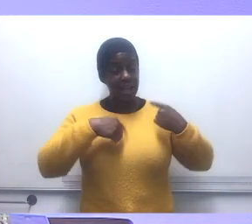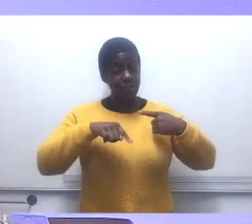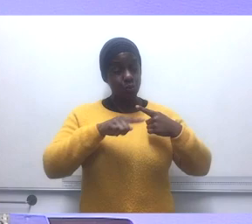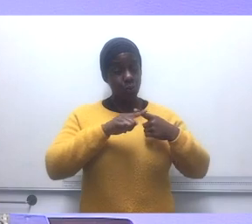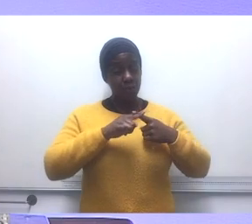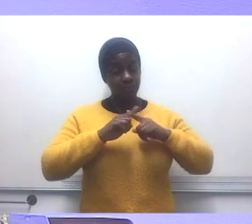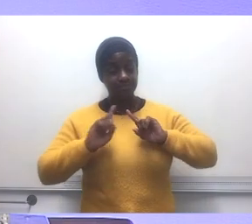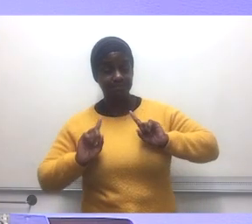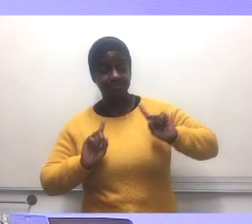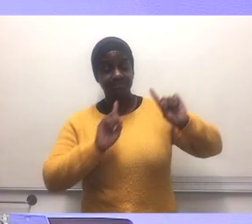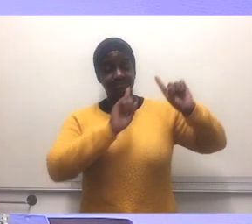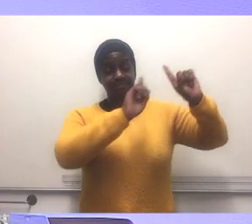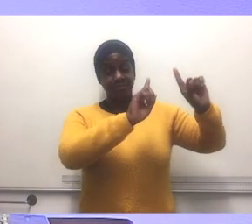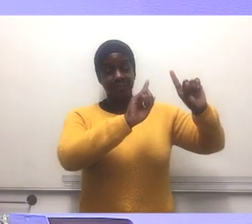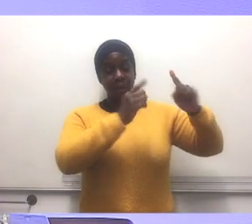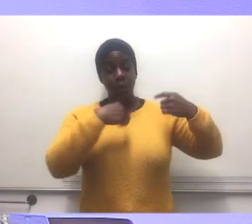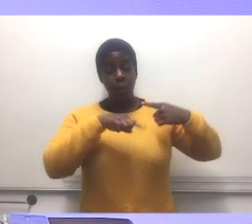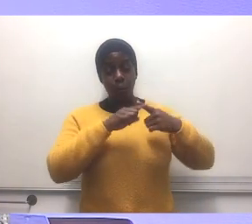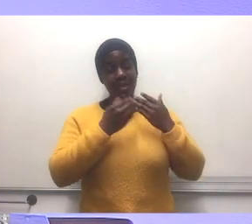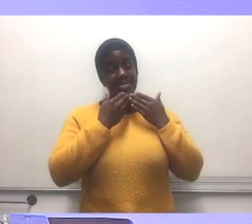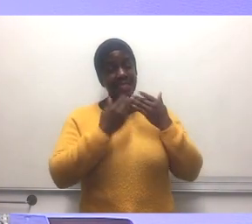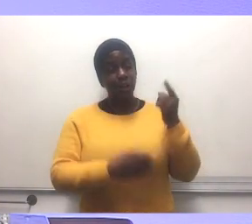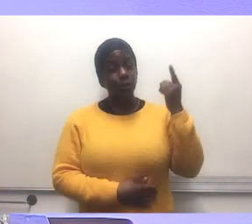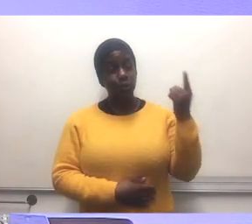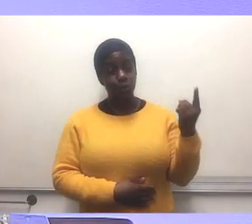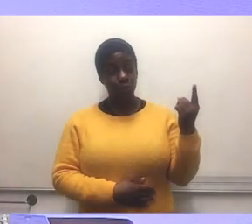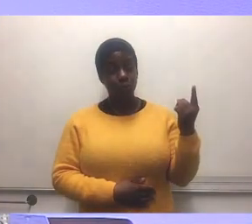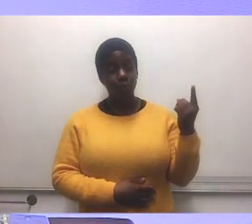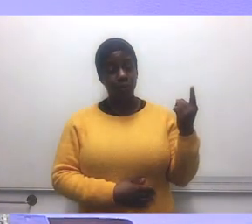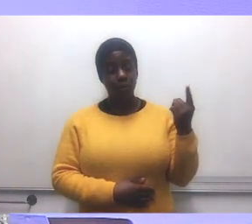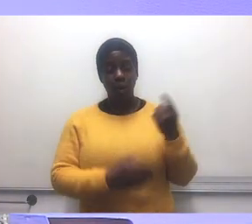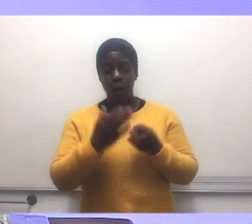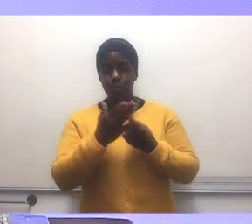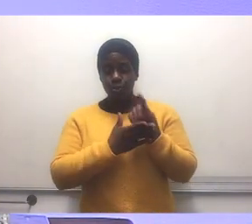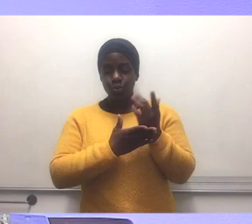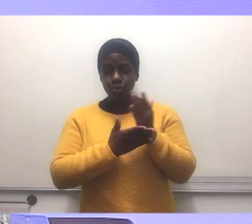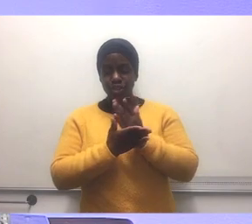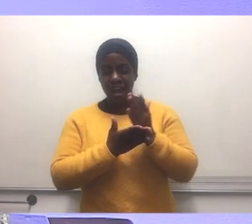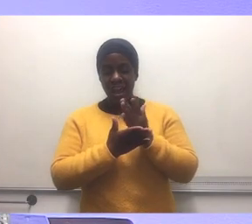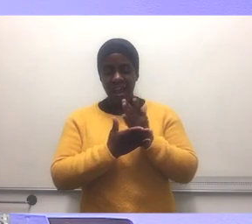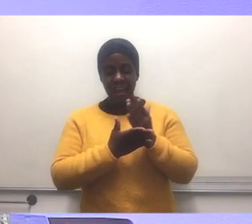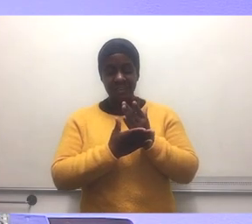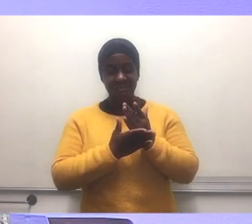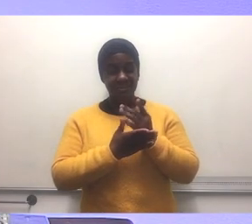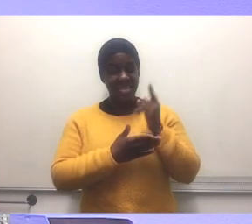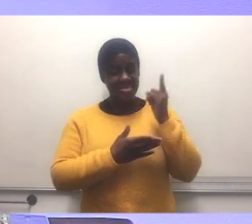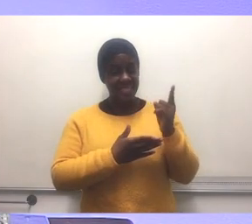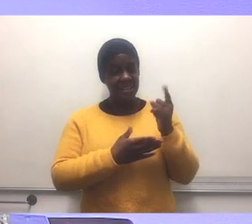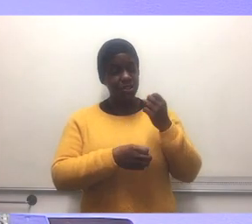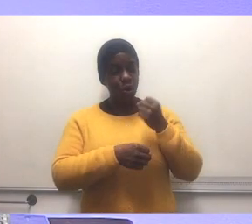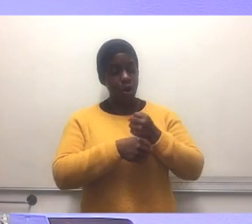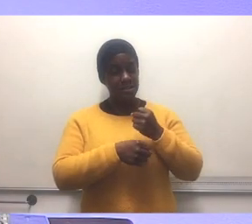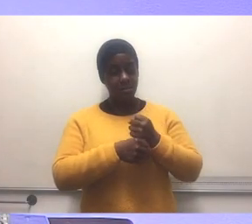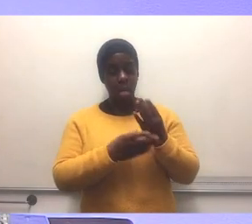come before you, we thank you for another opportunity to share this gospel with